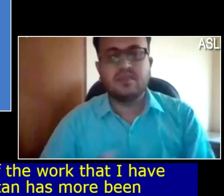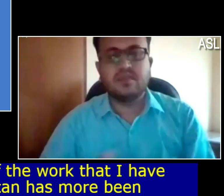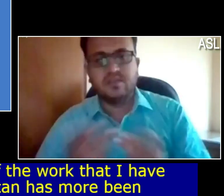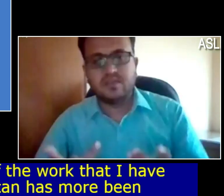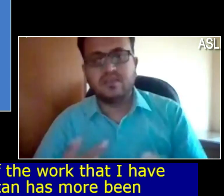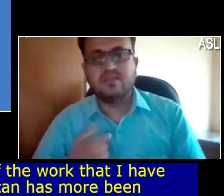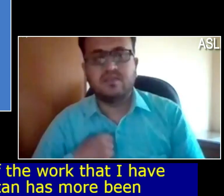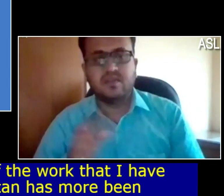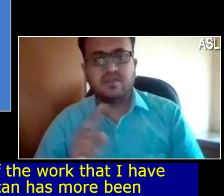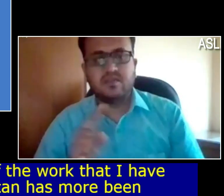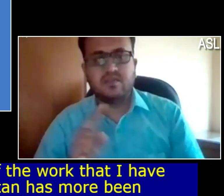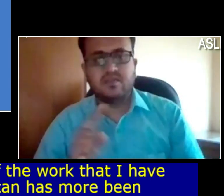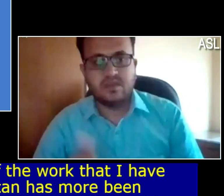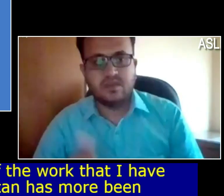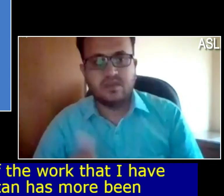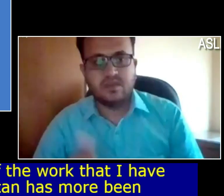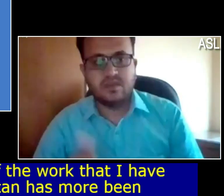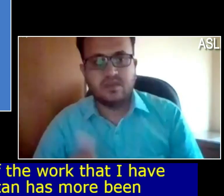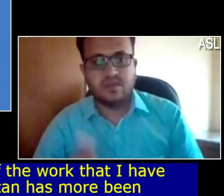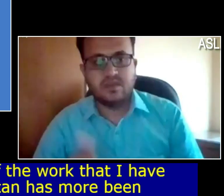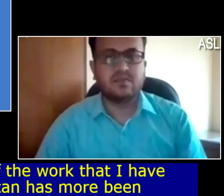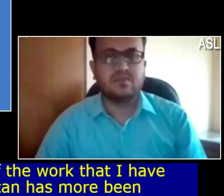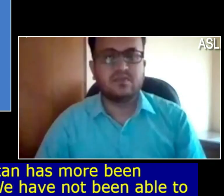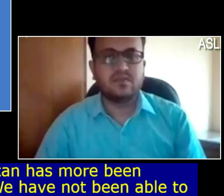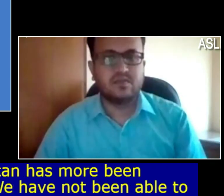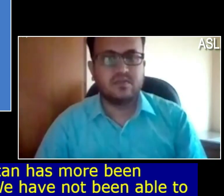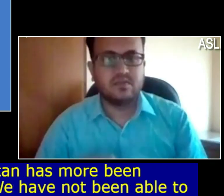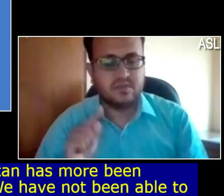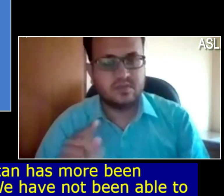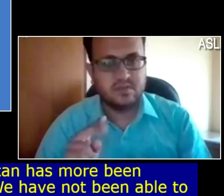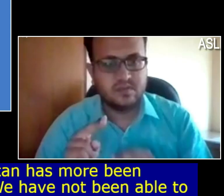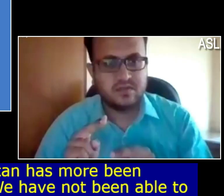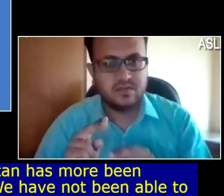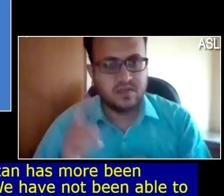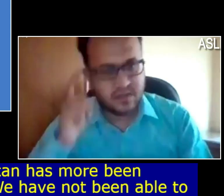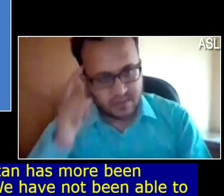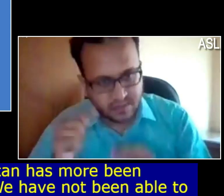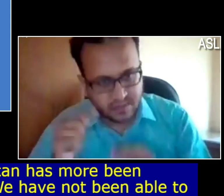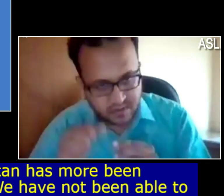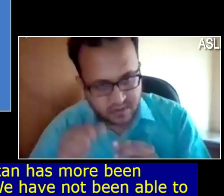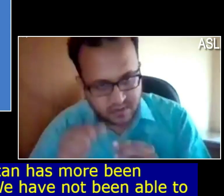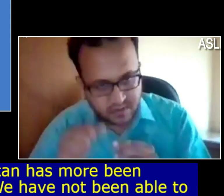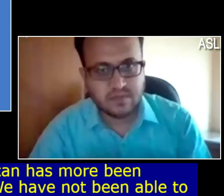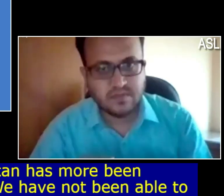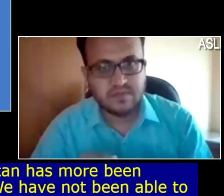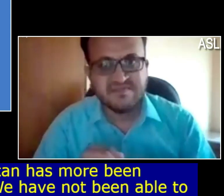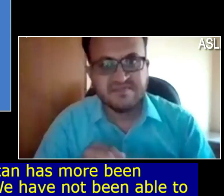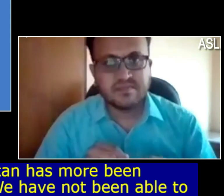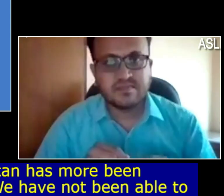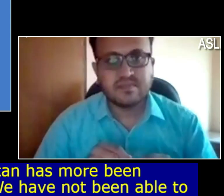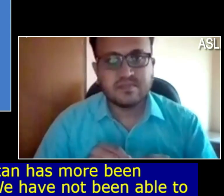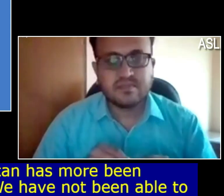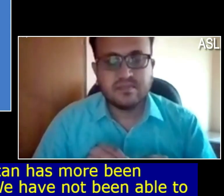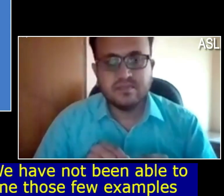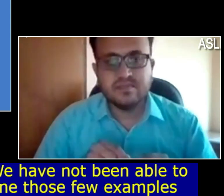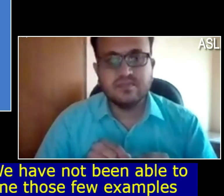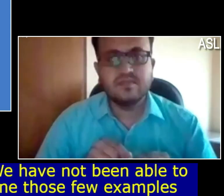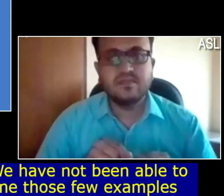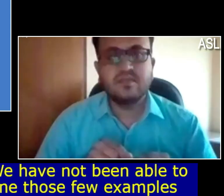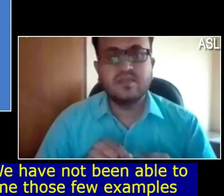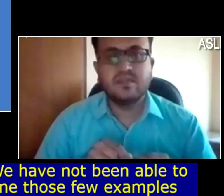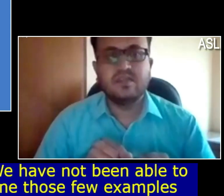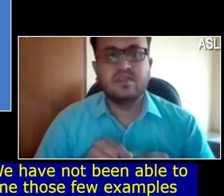able to echo that there is a business factor as well. Just imagine those few examples that David has shown us. These are products which